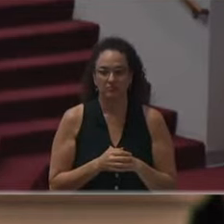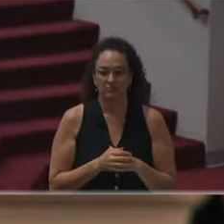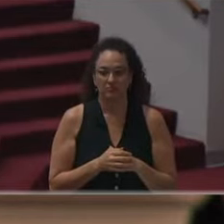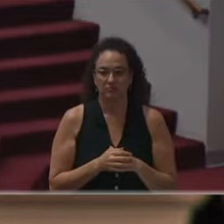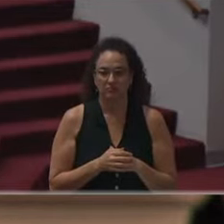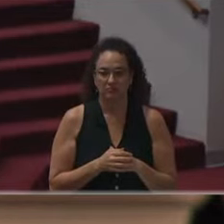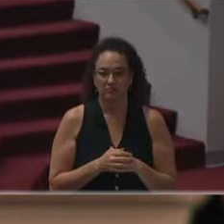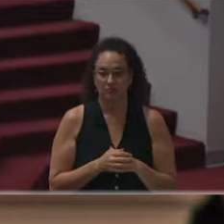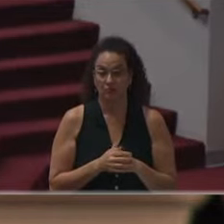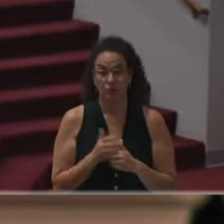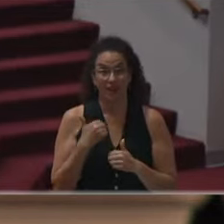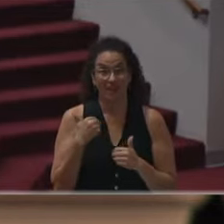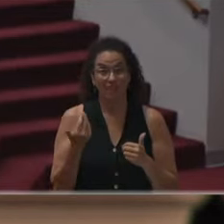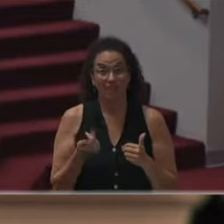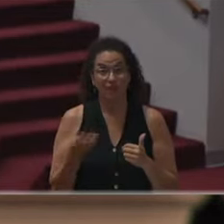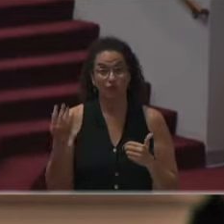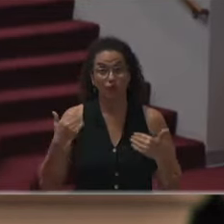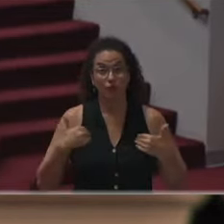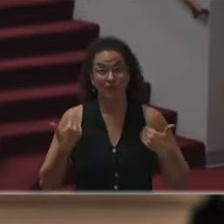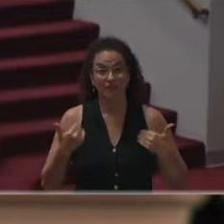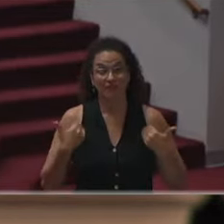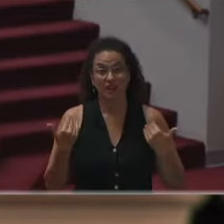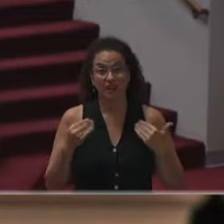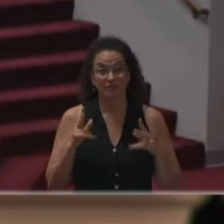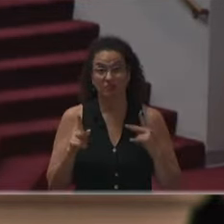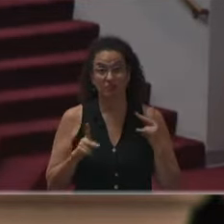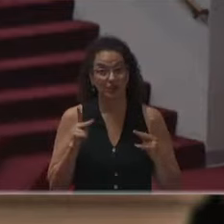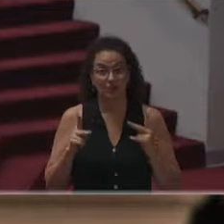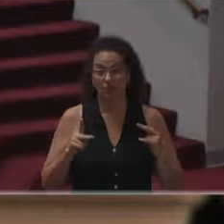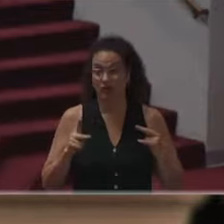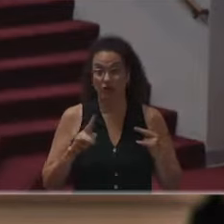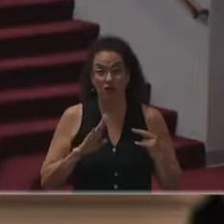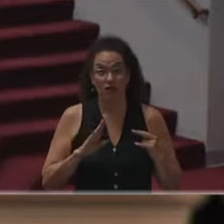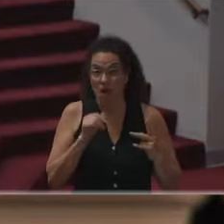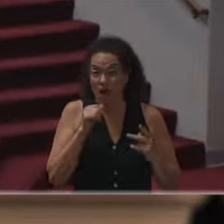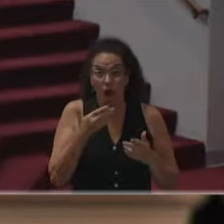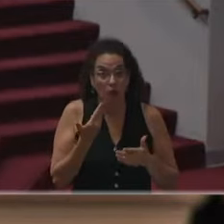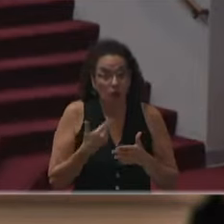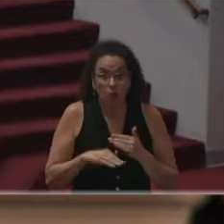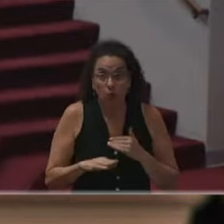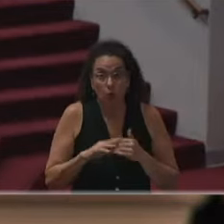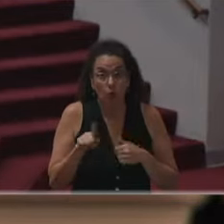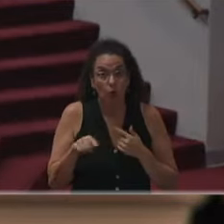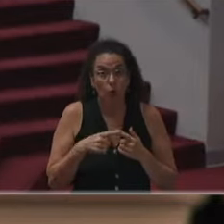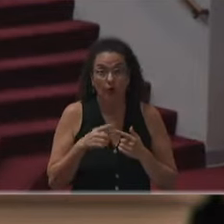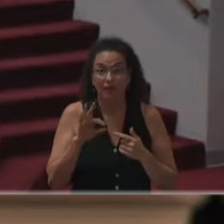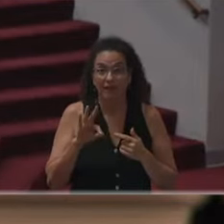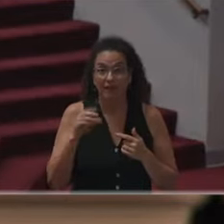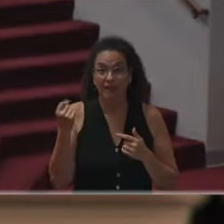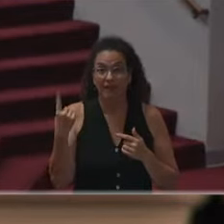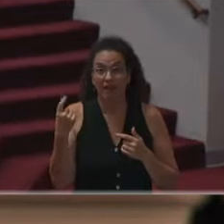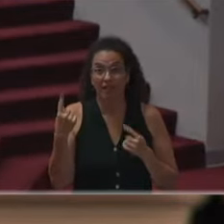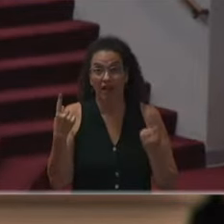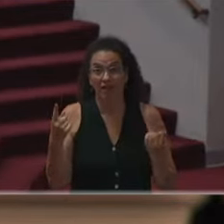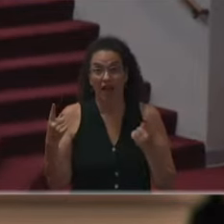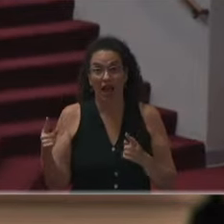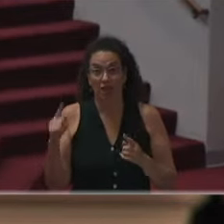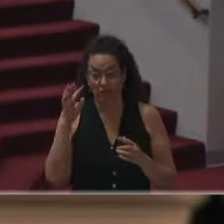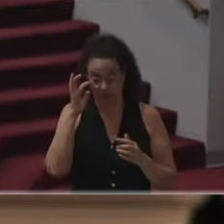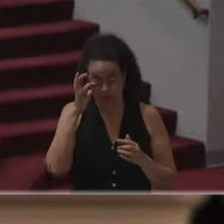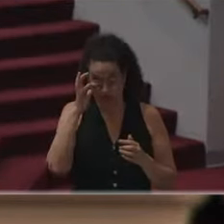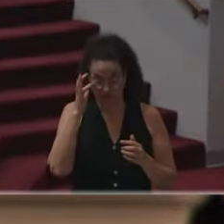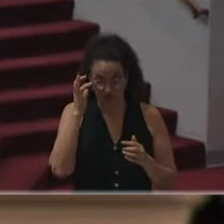they weren't even born and probably don't know what took place. And it is always